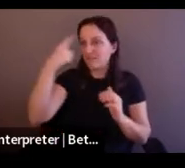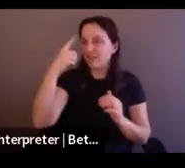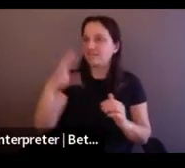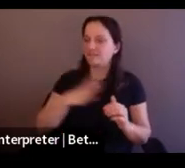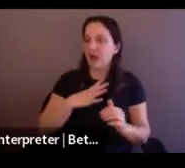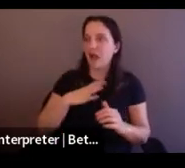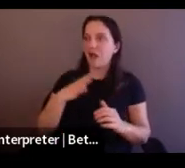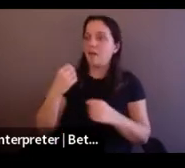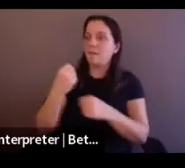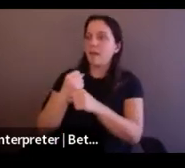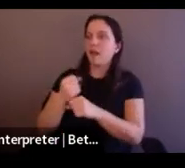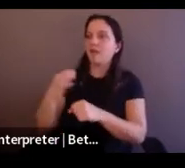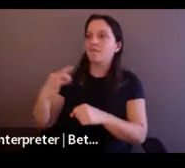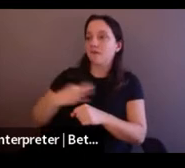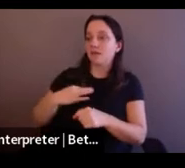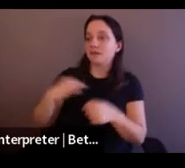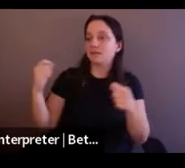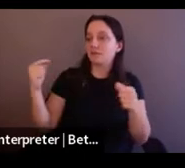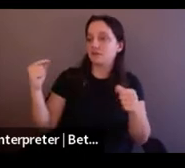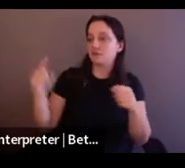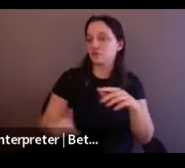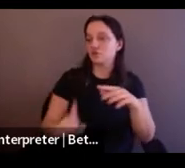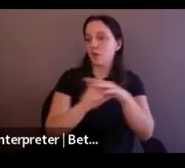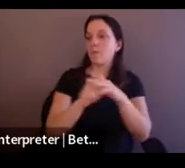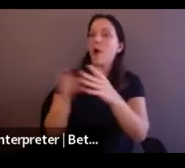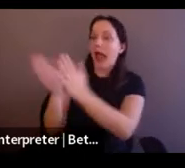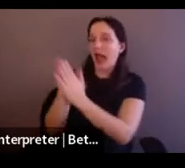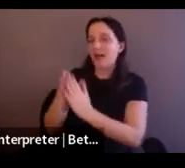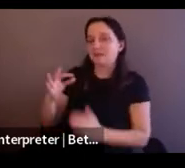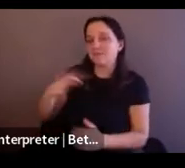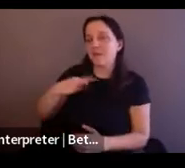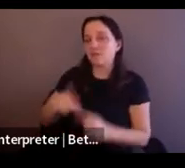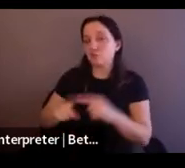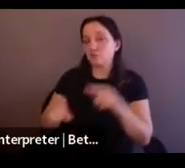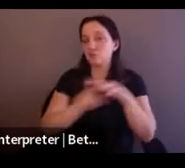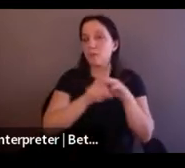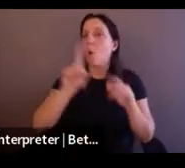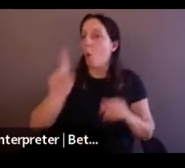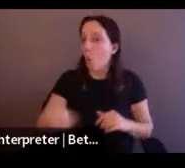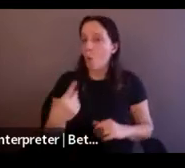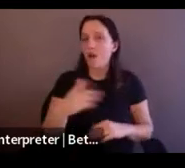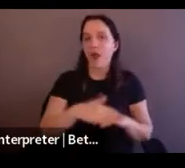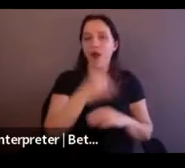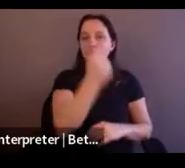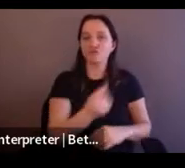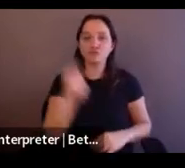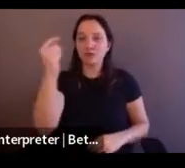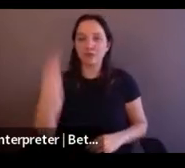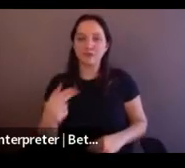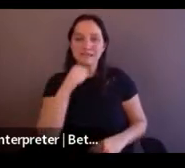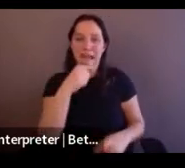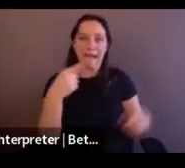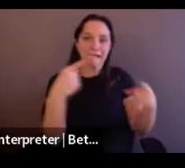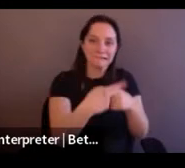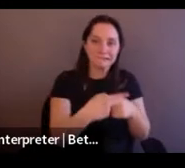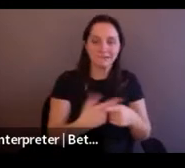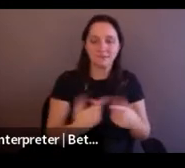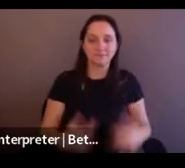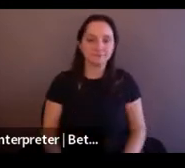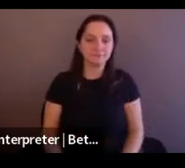Thursdays. So it's important to sort of, you know, realize that and kind of articulate that. And then you also want to think about a